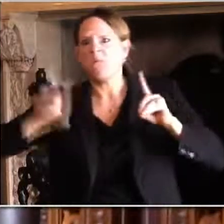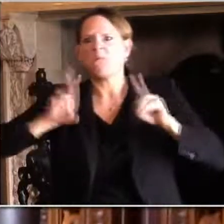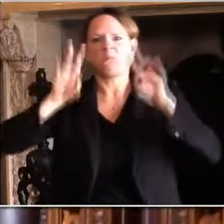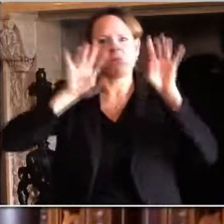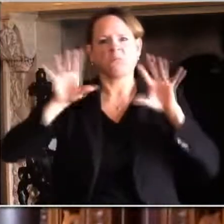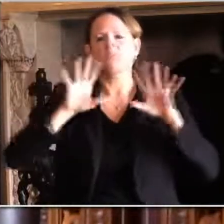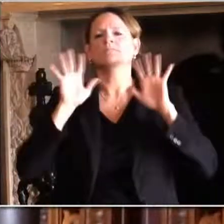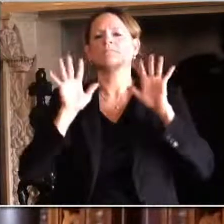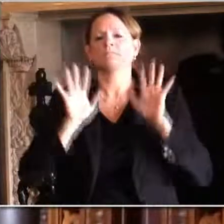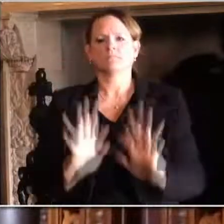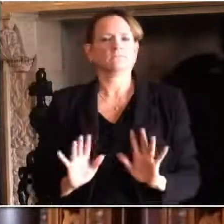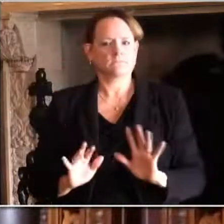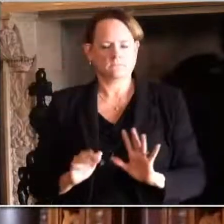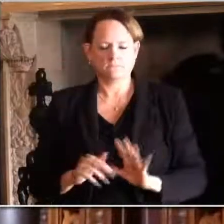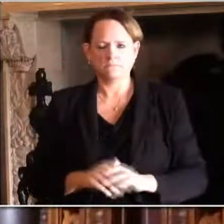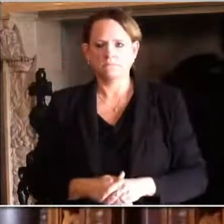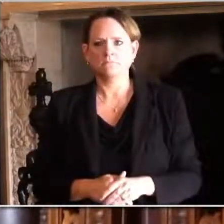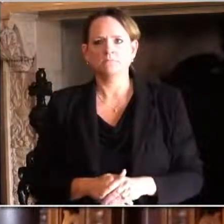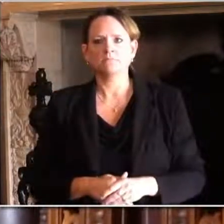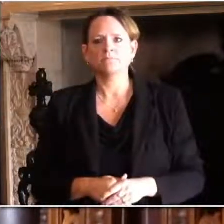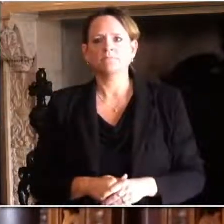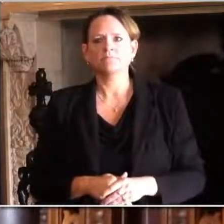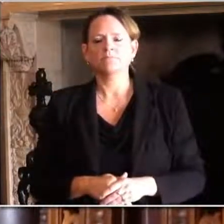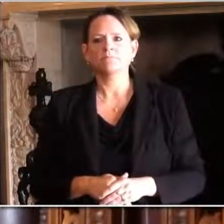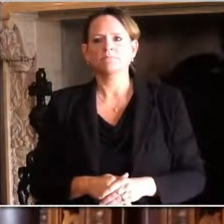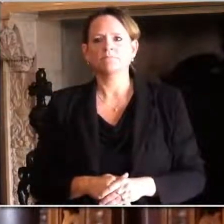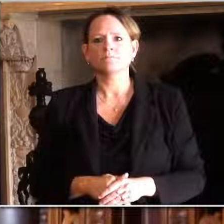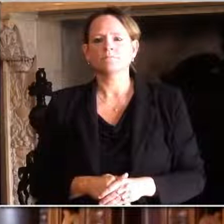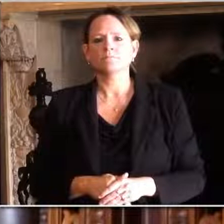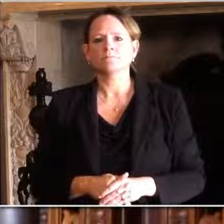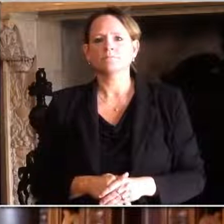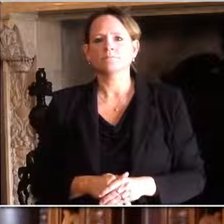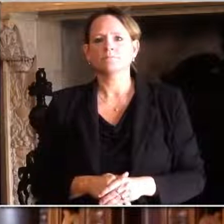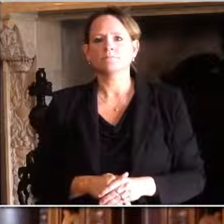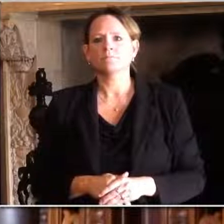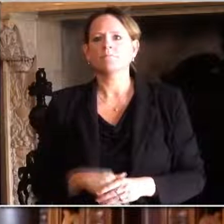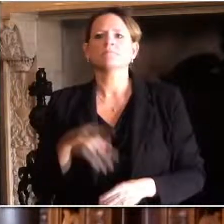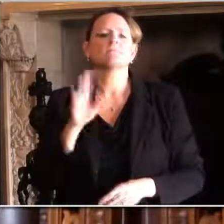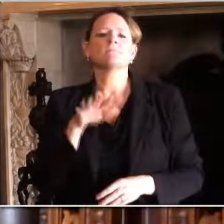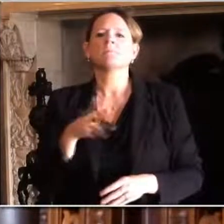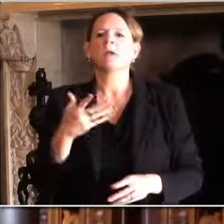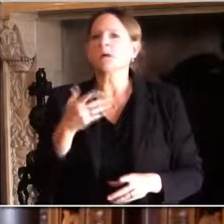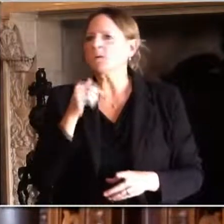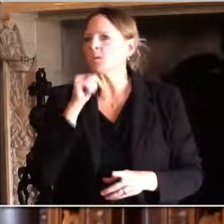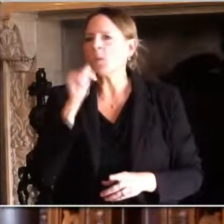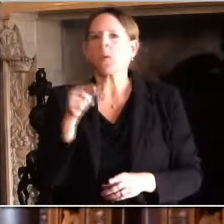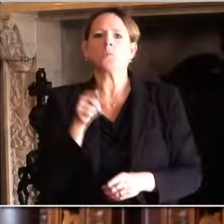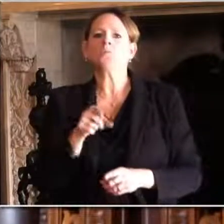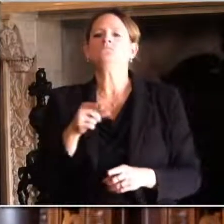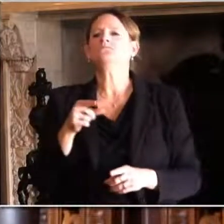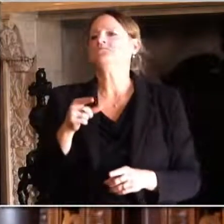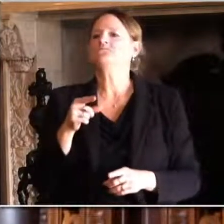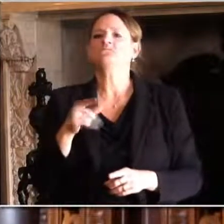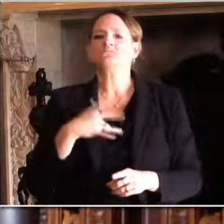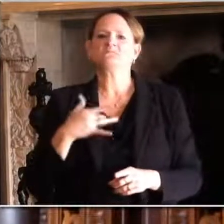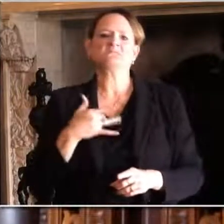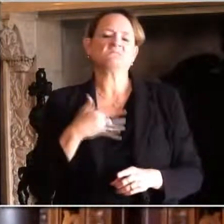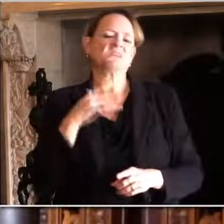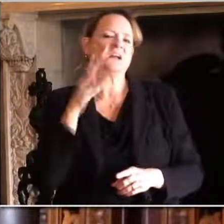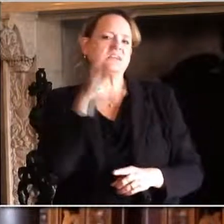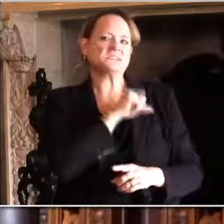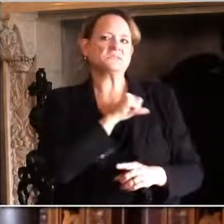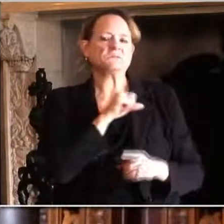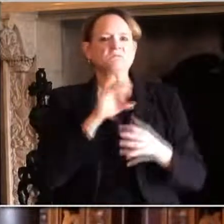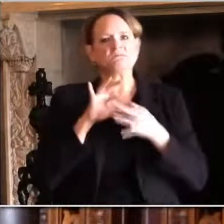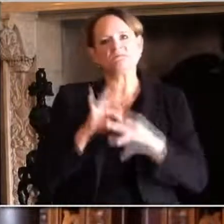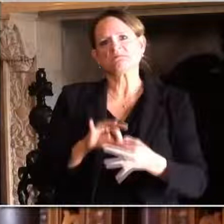we've had, I think you run a risk of just assuming that certain justices are going to vote certain ways.